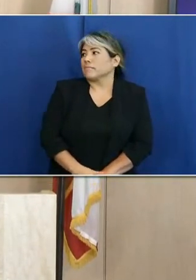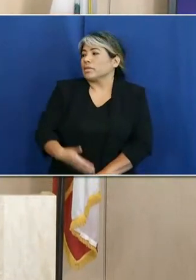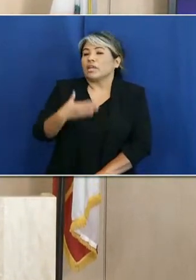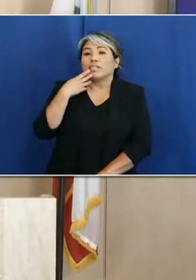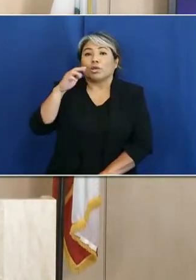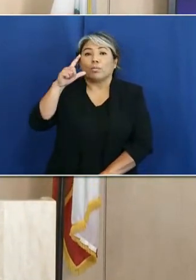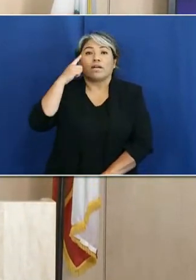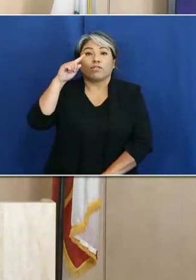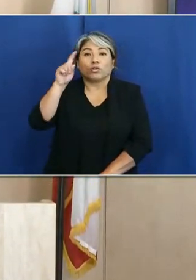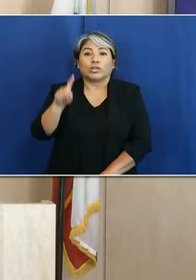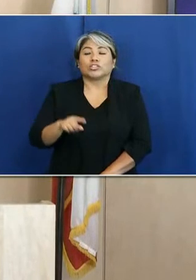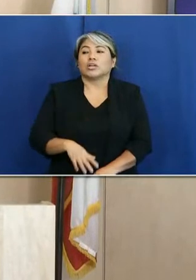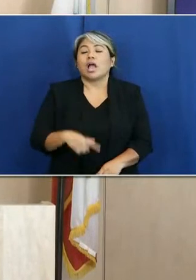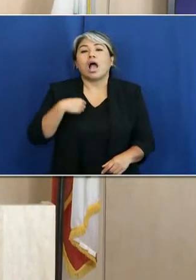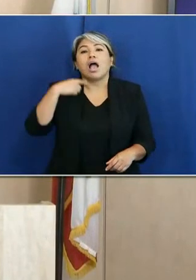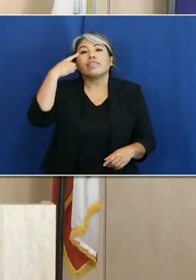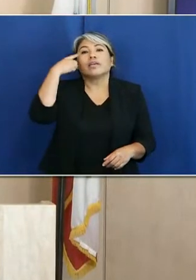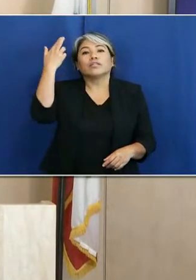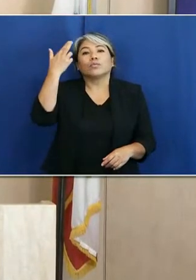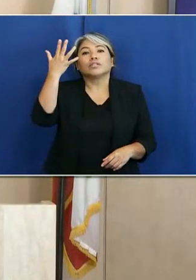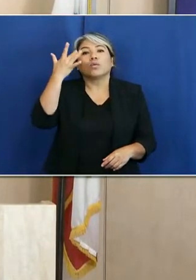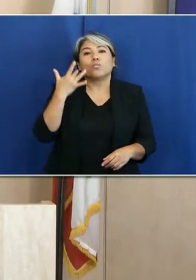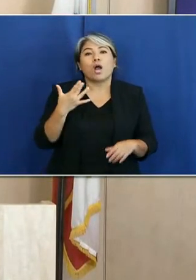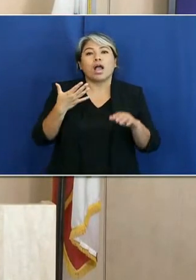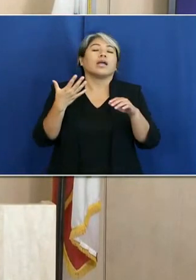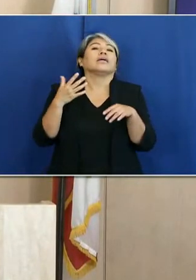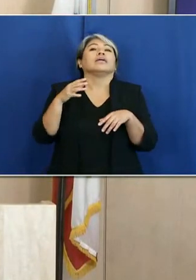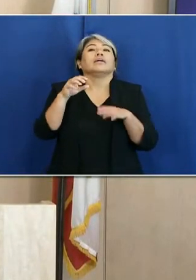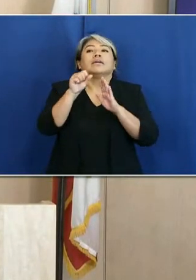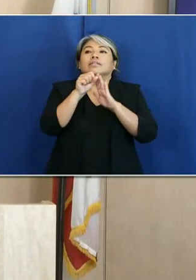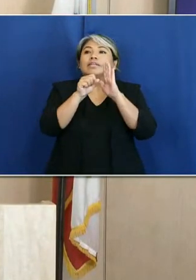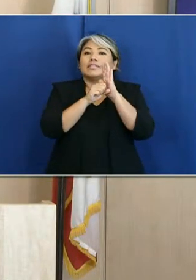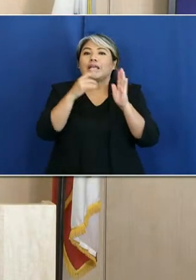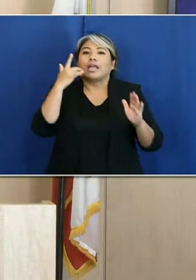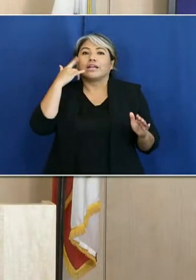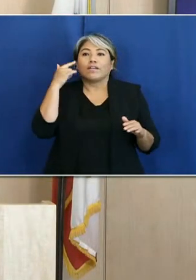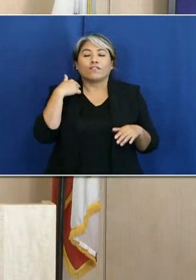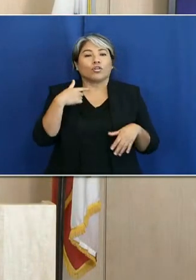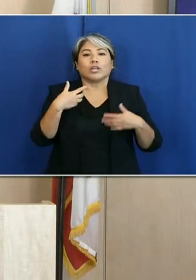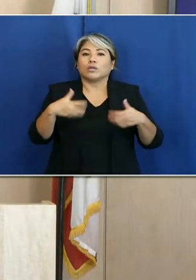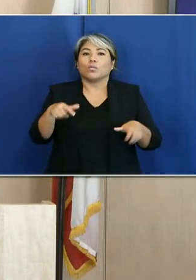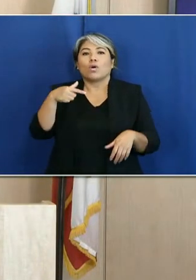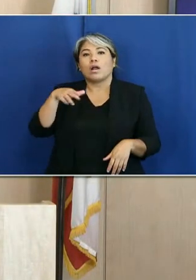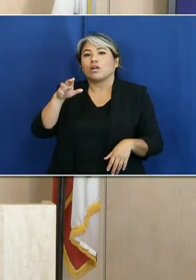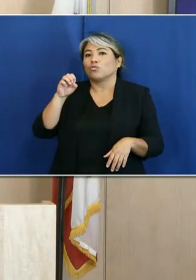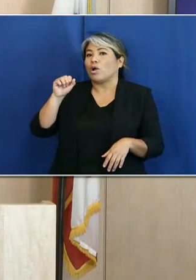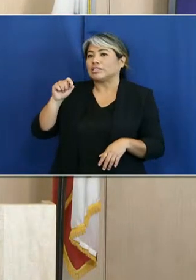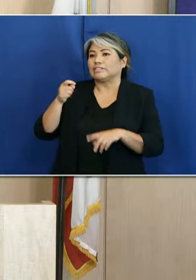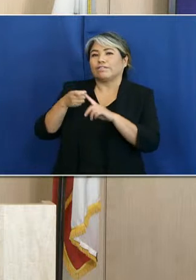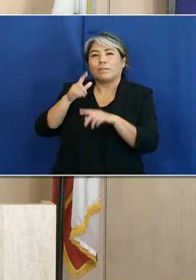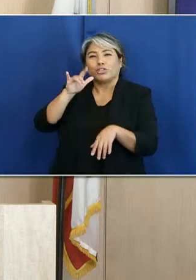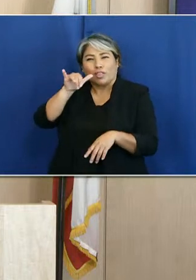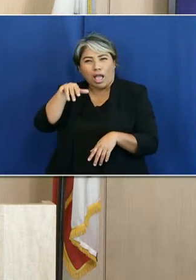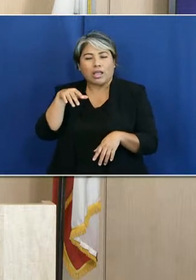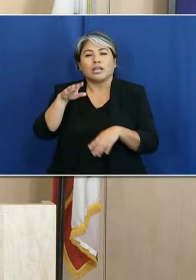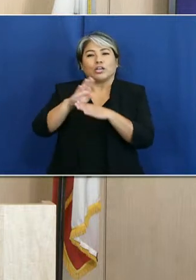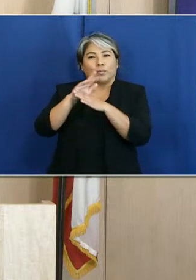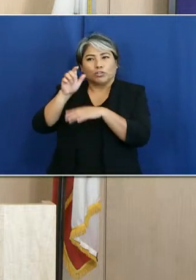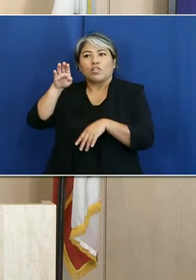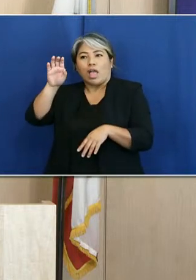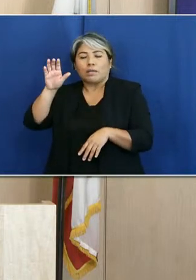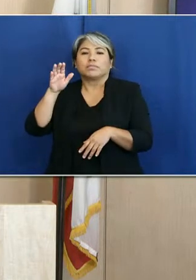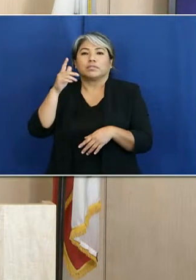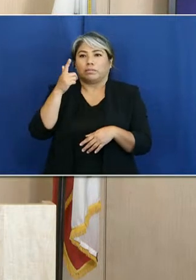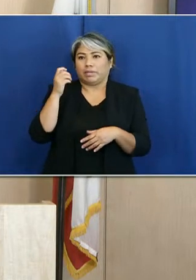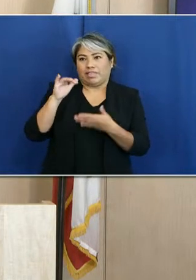Thank you, Paul, for the question. I think the reason why the state of California moved away from Quest in early July to Let's Get Test commercial lab was the very